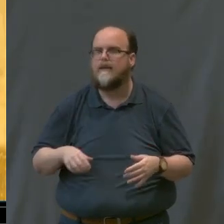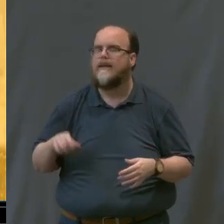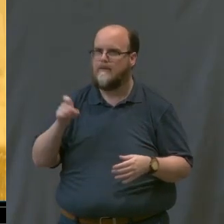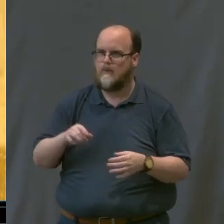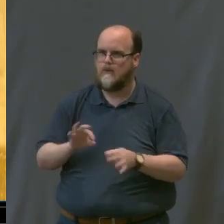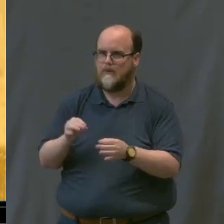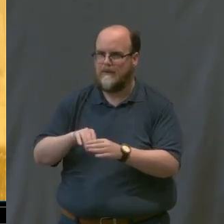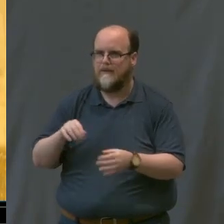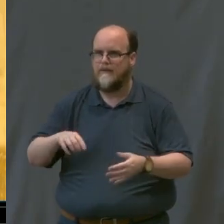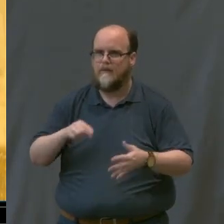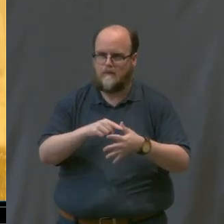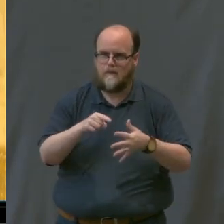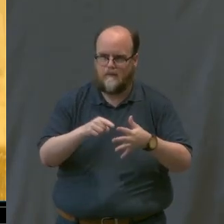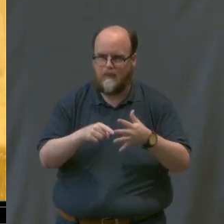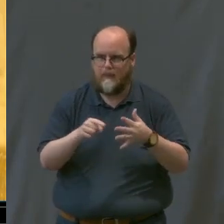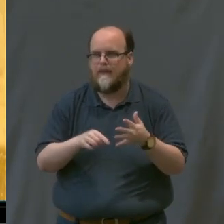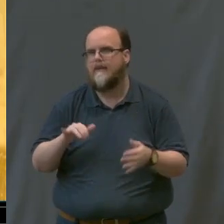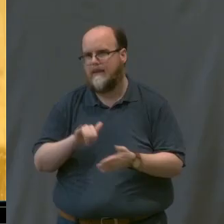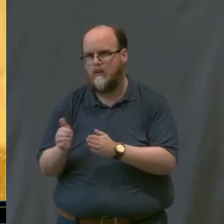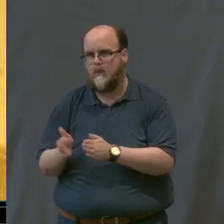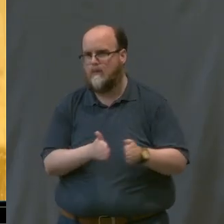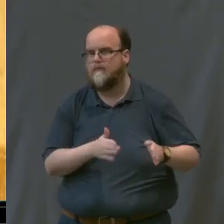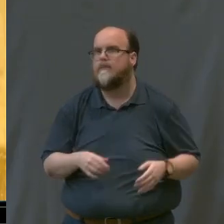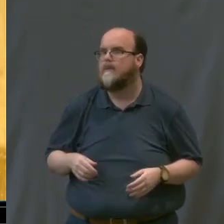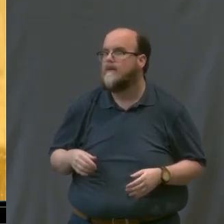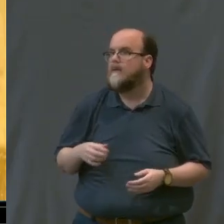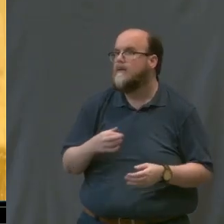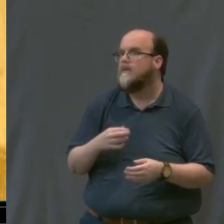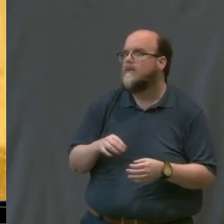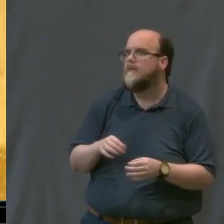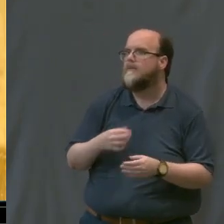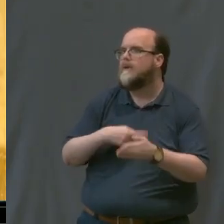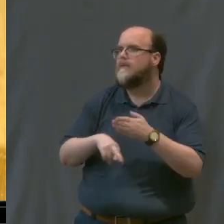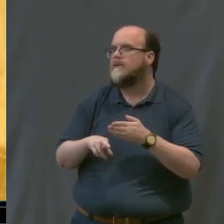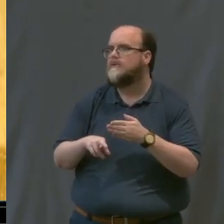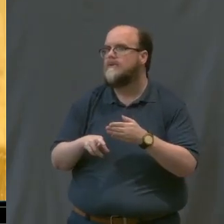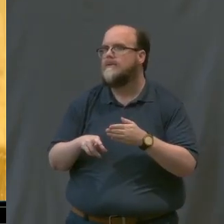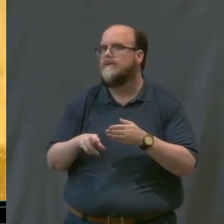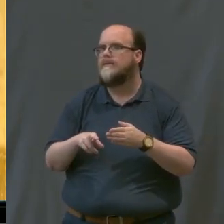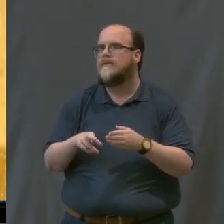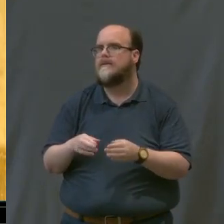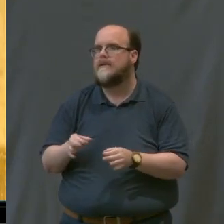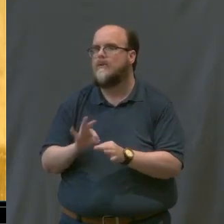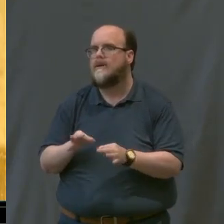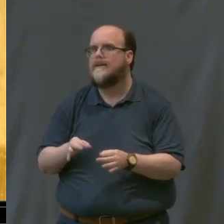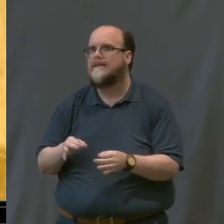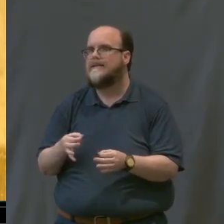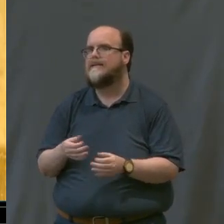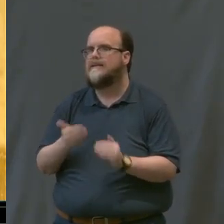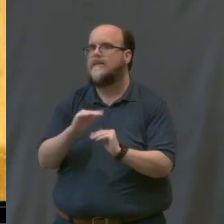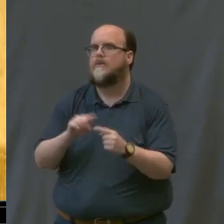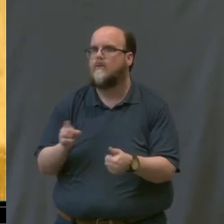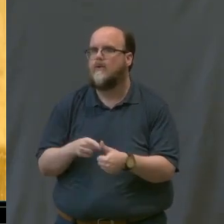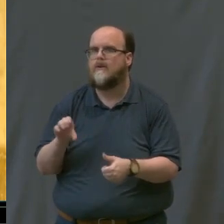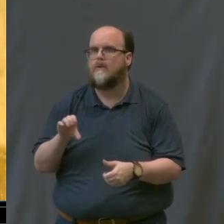order. Is the Revelation interpretation historically confined to the first century? And I'm talking